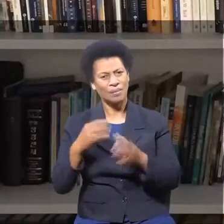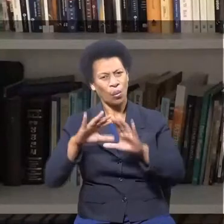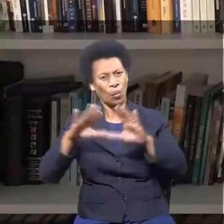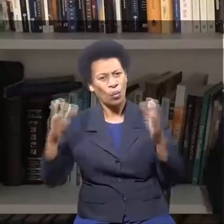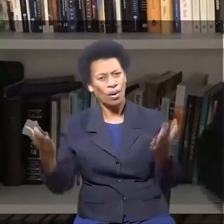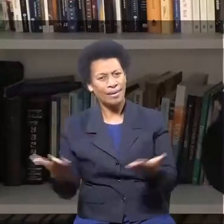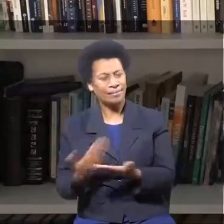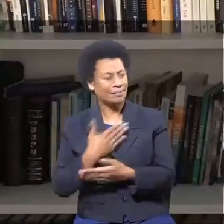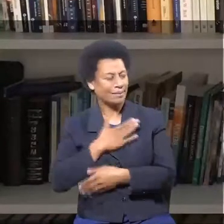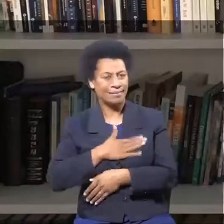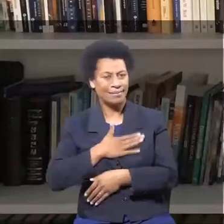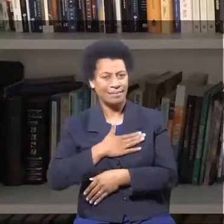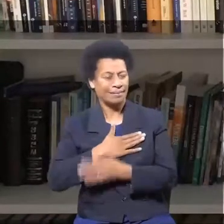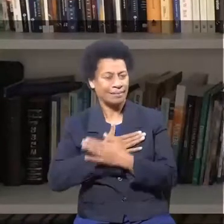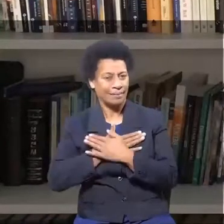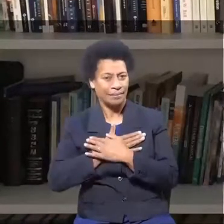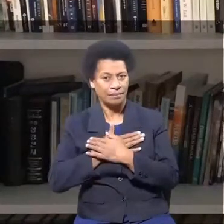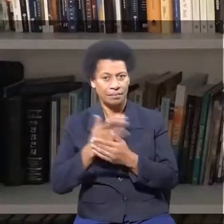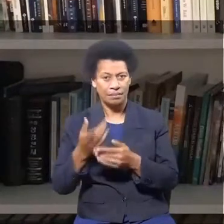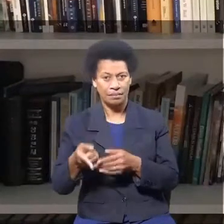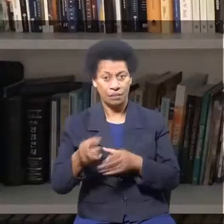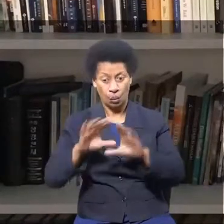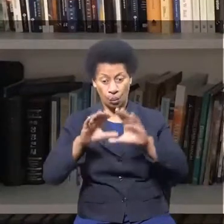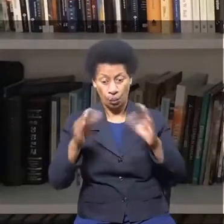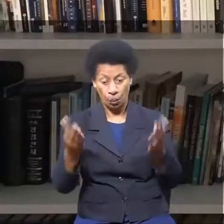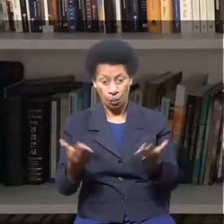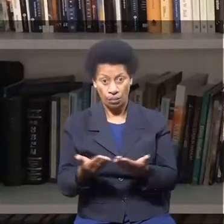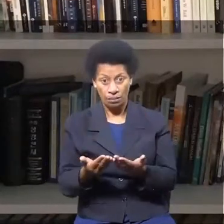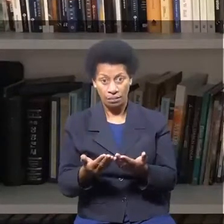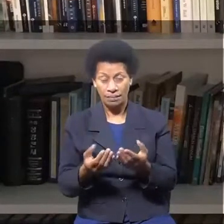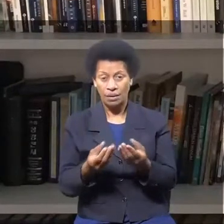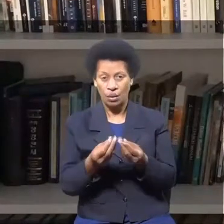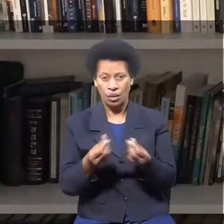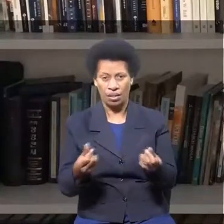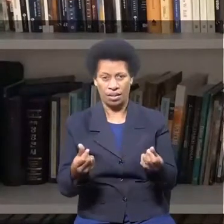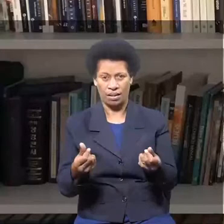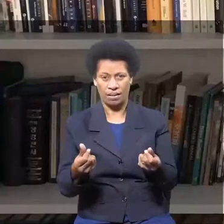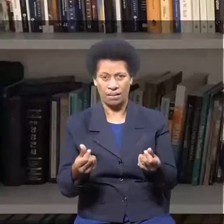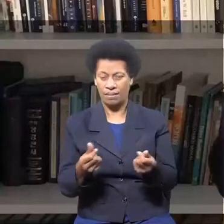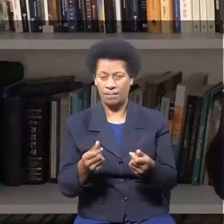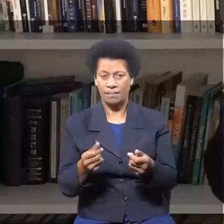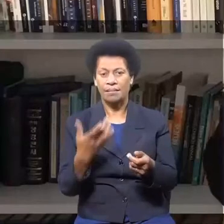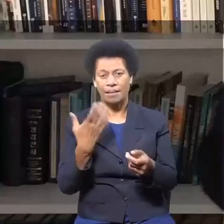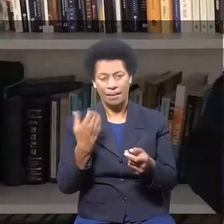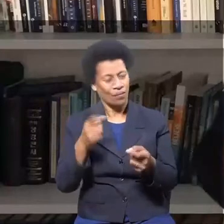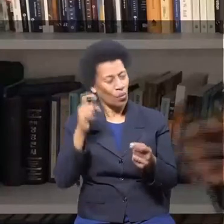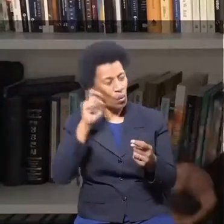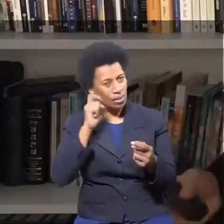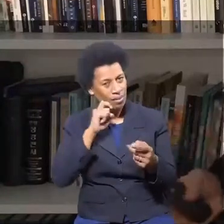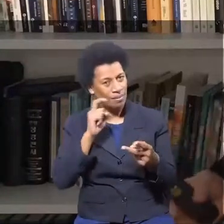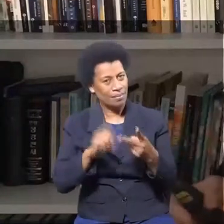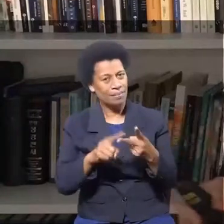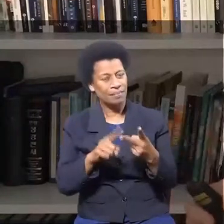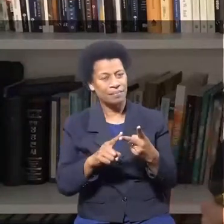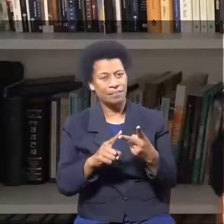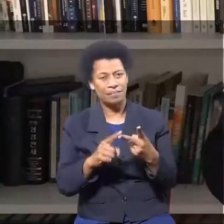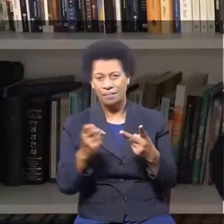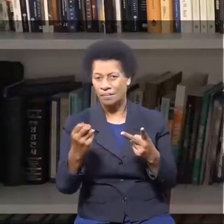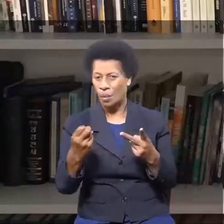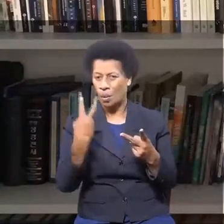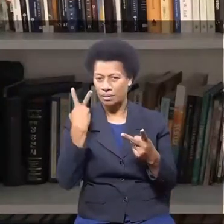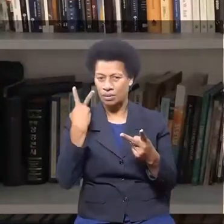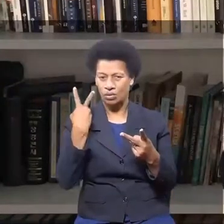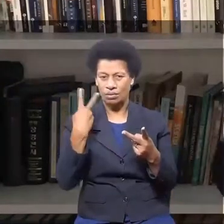our planet. Our planet is an incredible planet, planet Earth. And there's water,